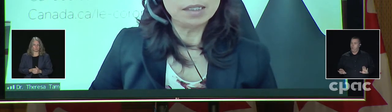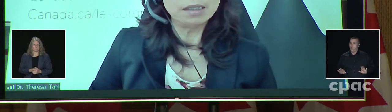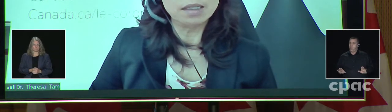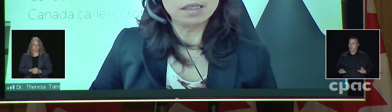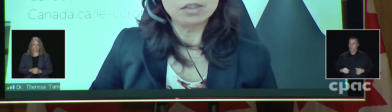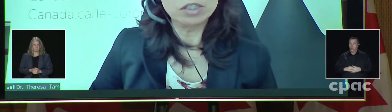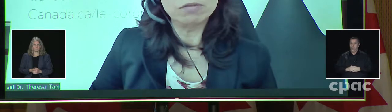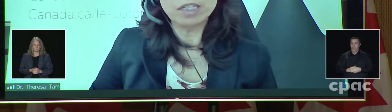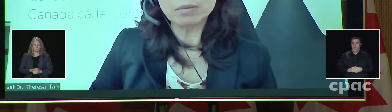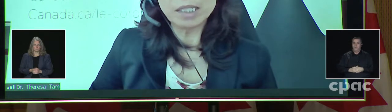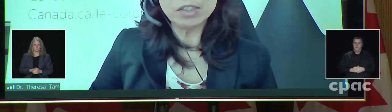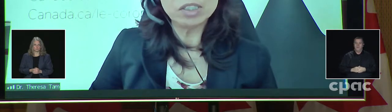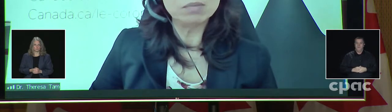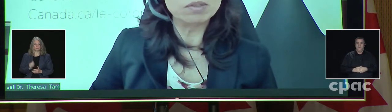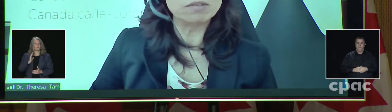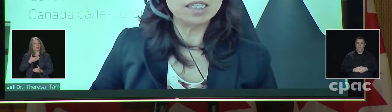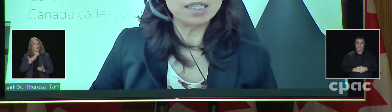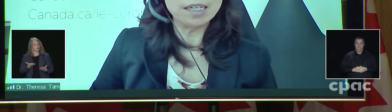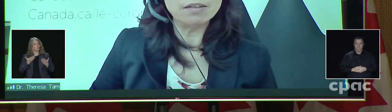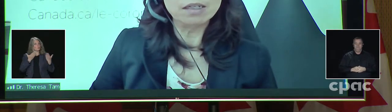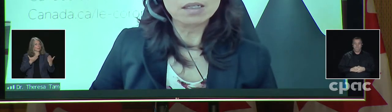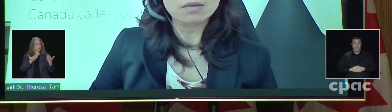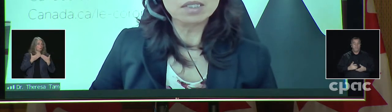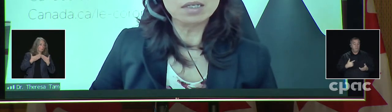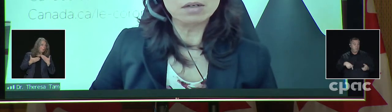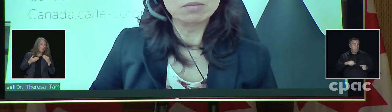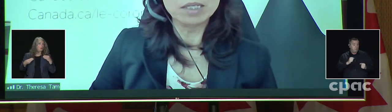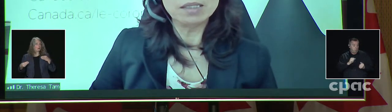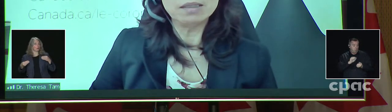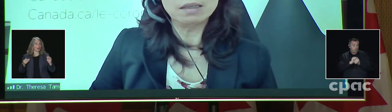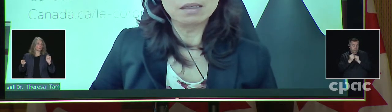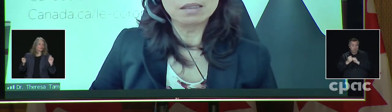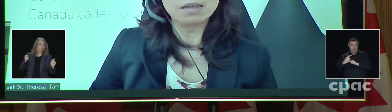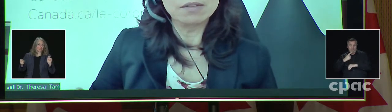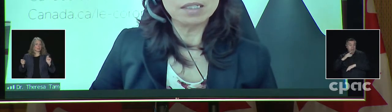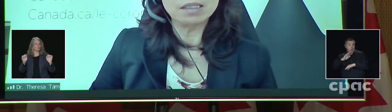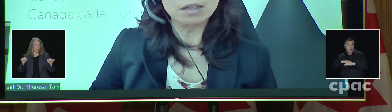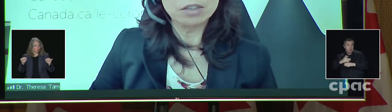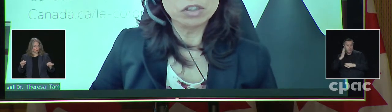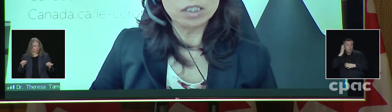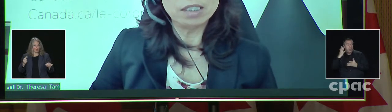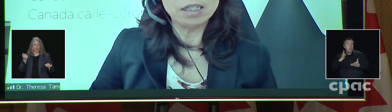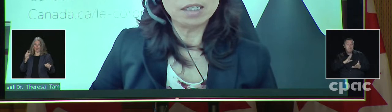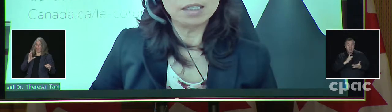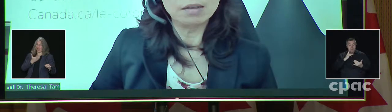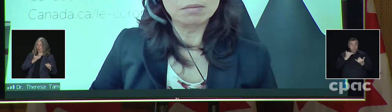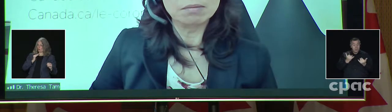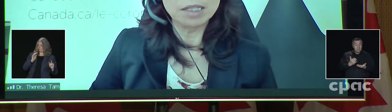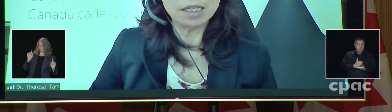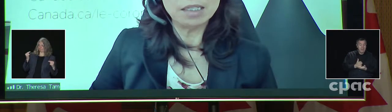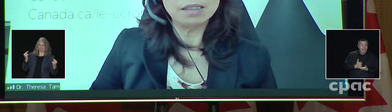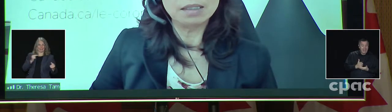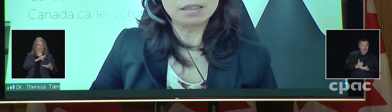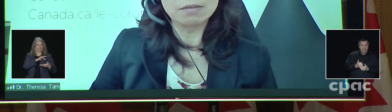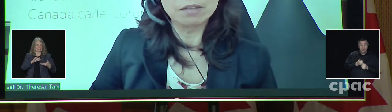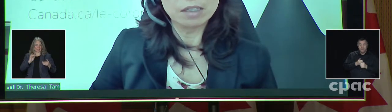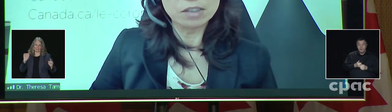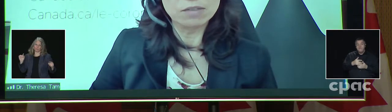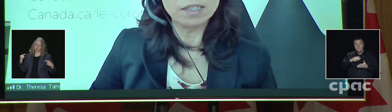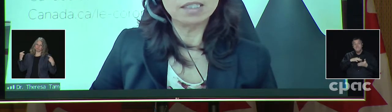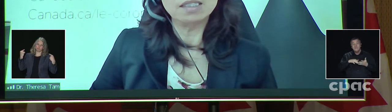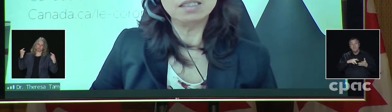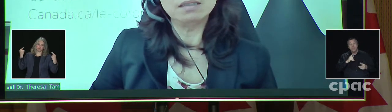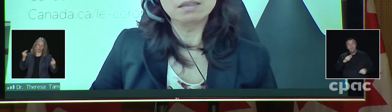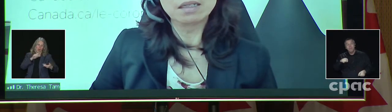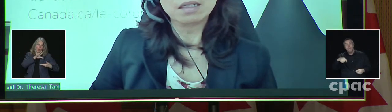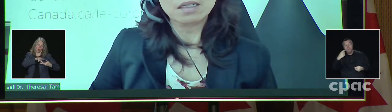we can shift recommendations, but right now, we know based on vaccinology and decades of knowledge